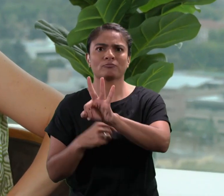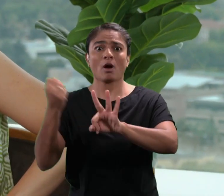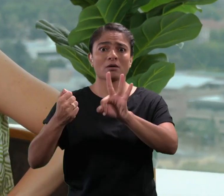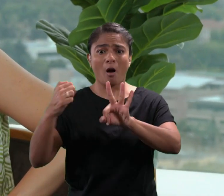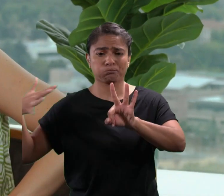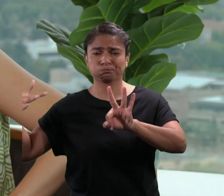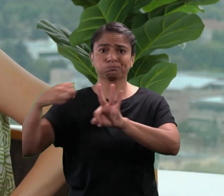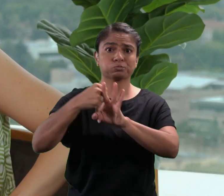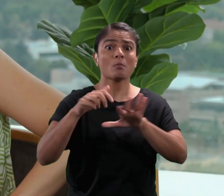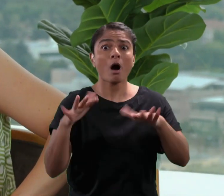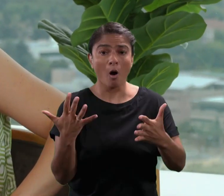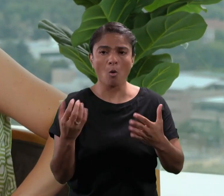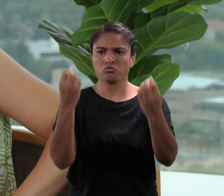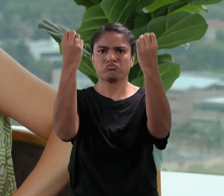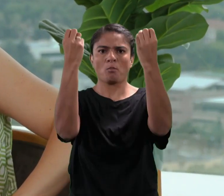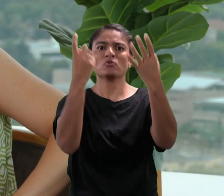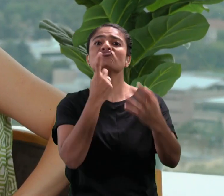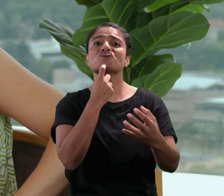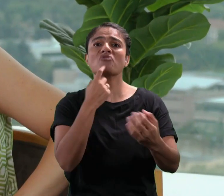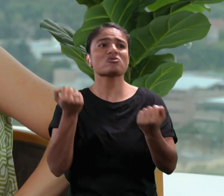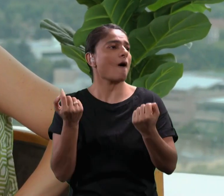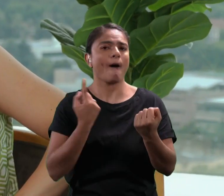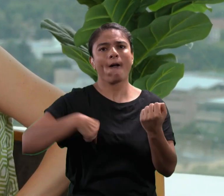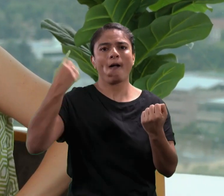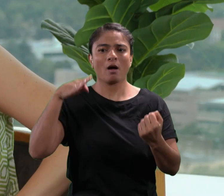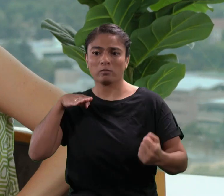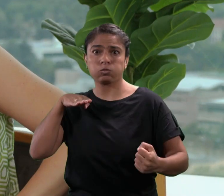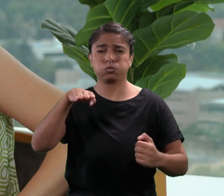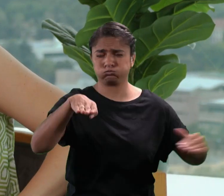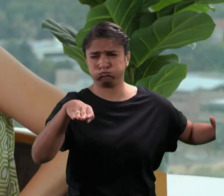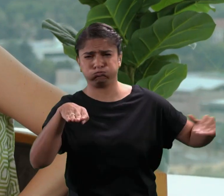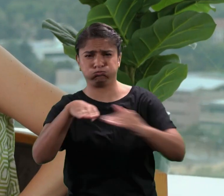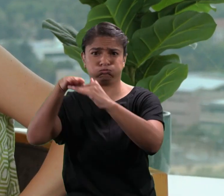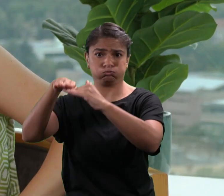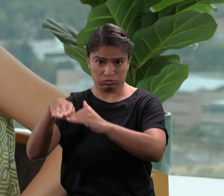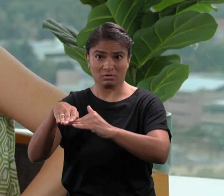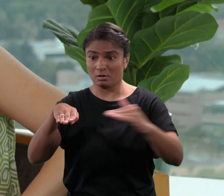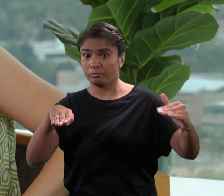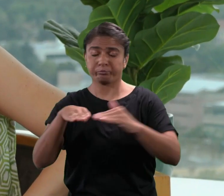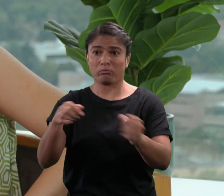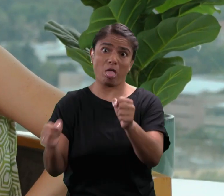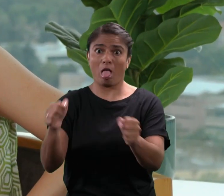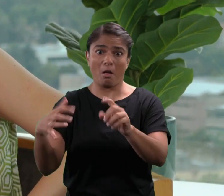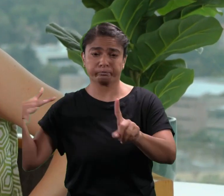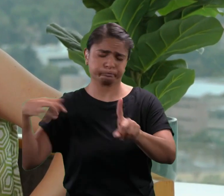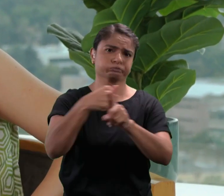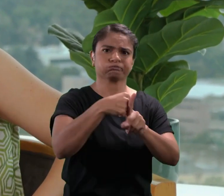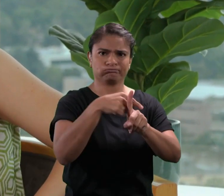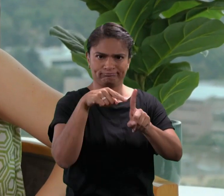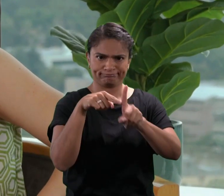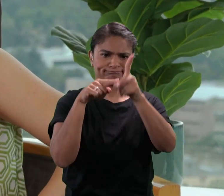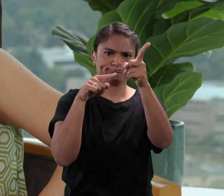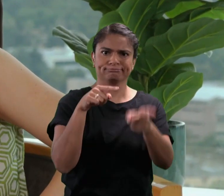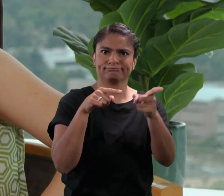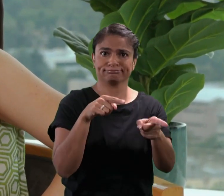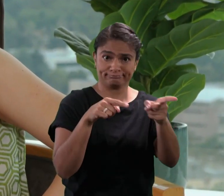car. A vehicle allegedly skipped a red traffic light and collided with another car. One of the drivers lost control of their vehicle